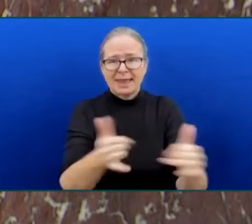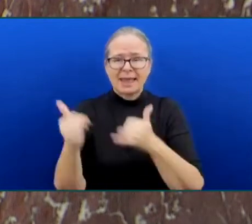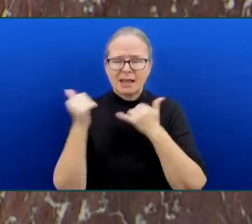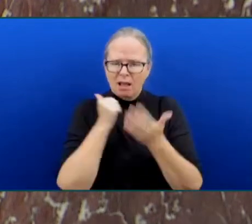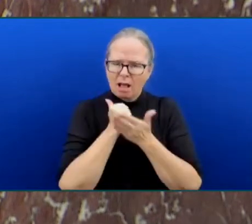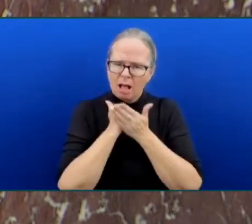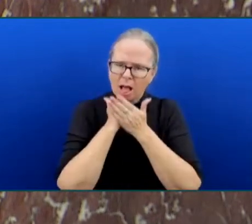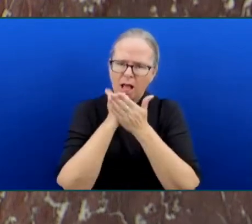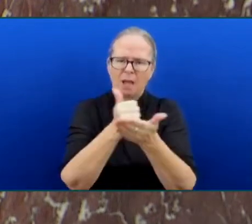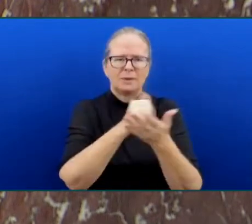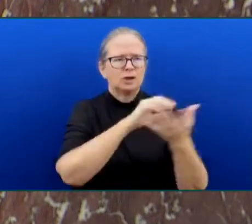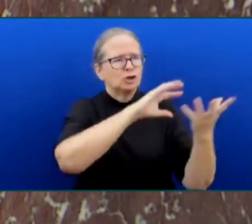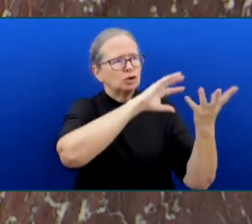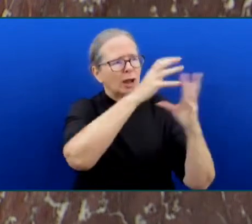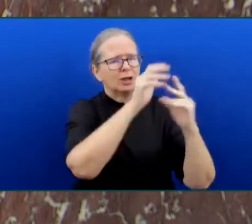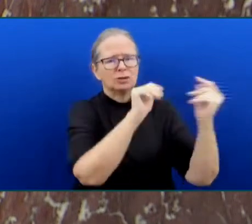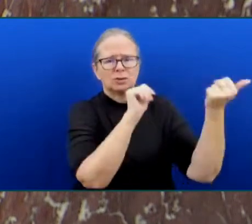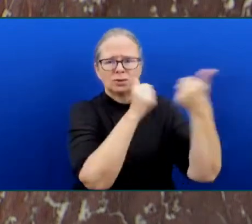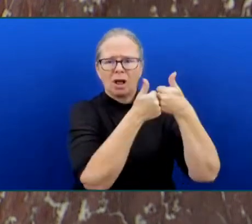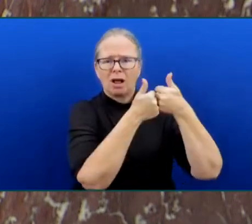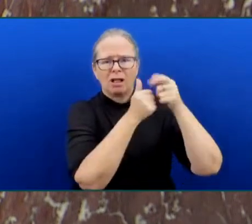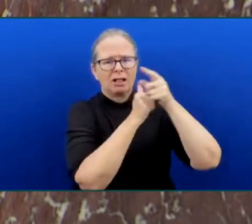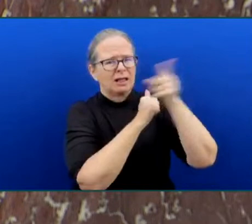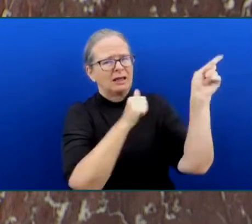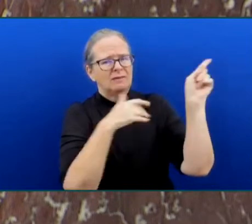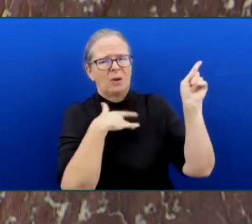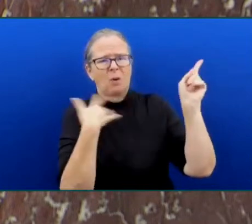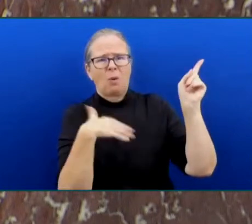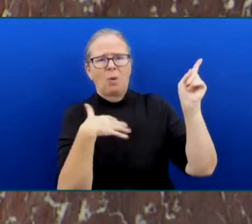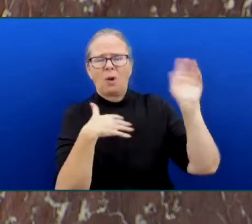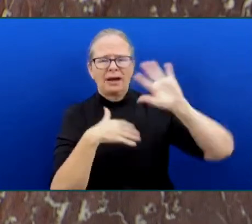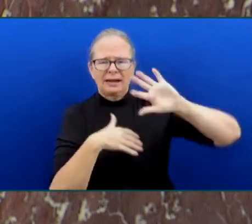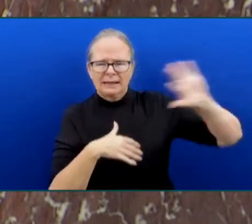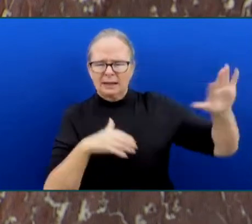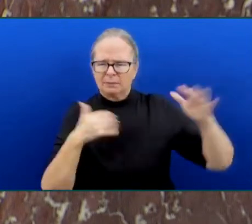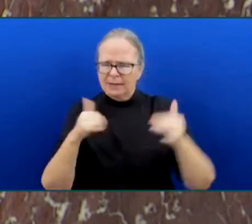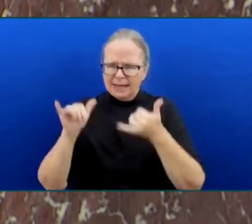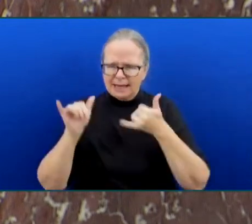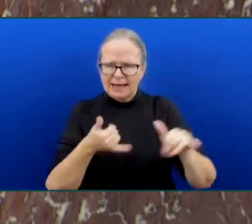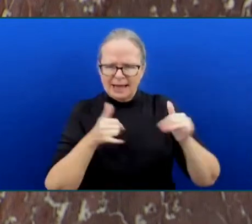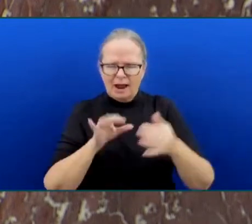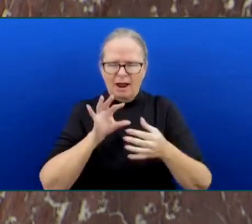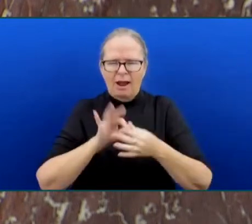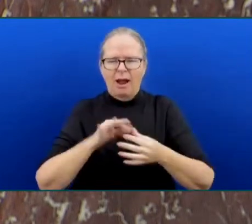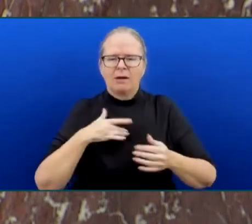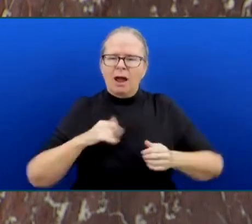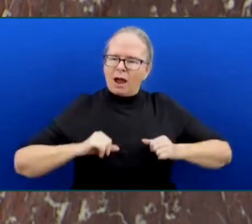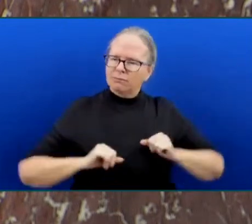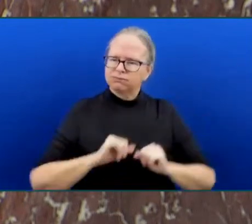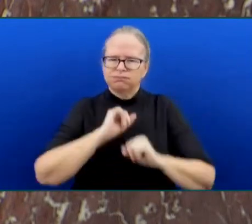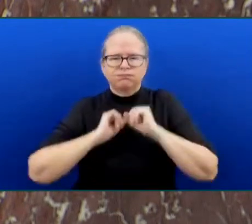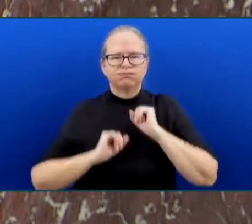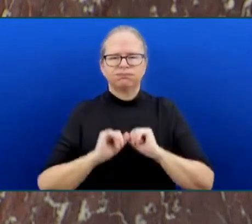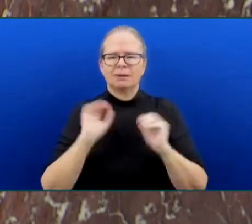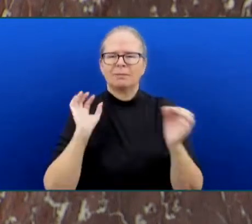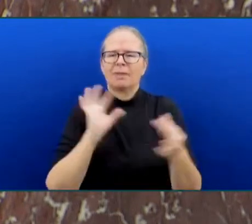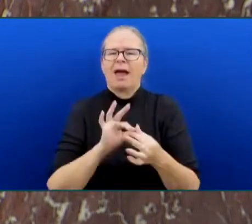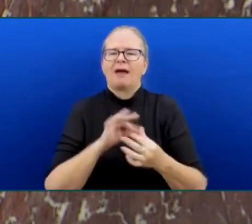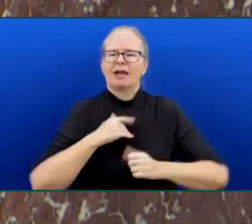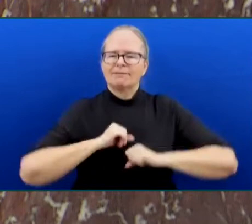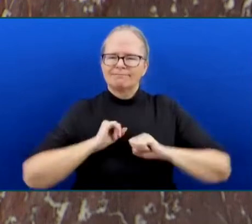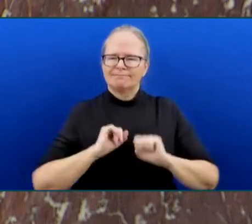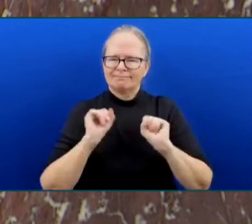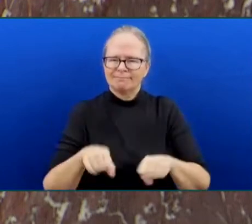with a key part of ourselves that gets lost in the responsibility of adulthood. People play in different ways. Karaoke sounds